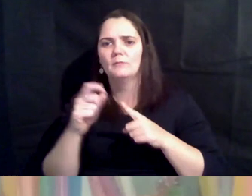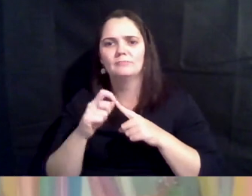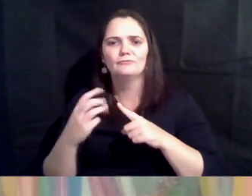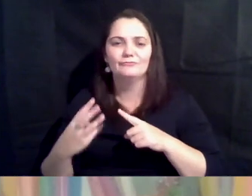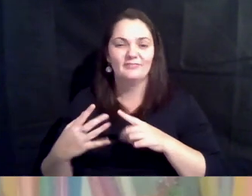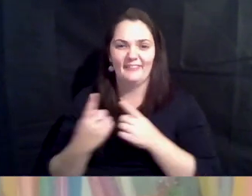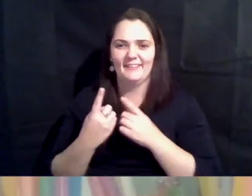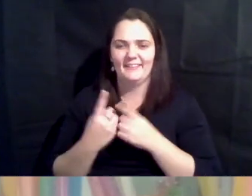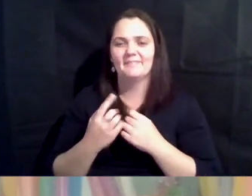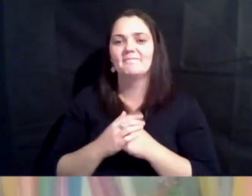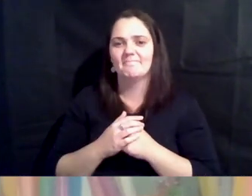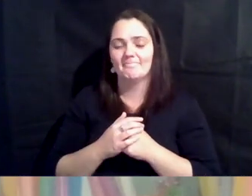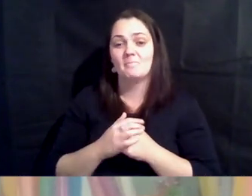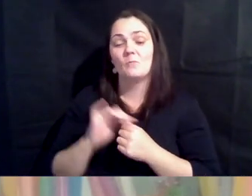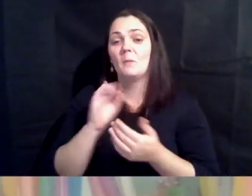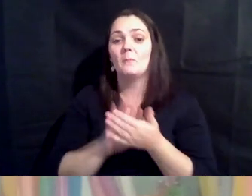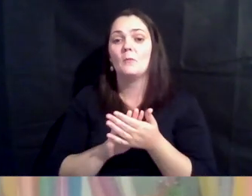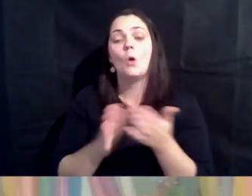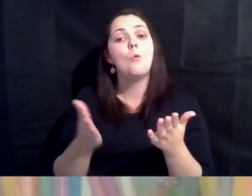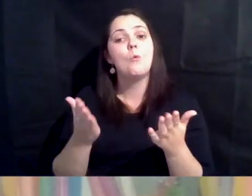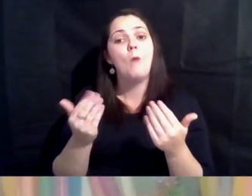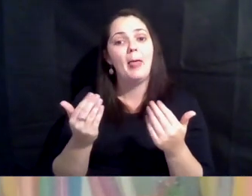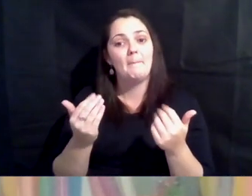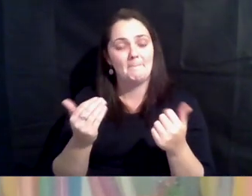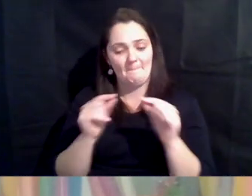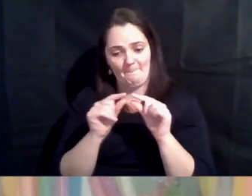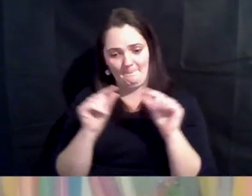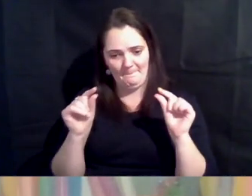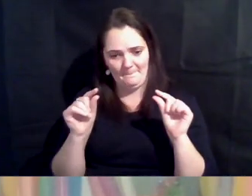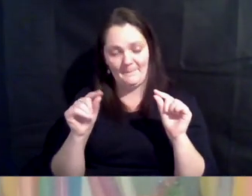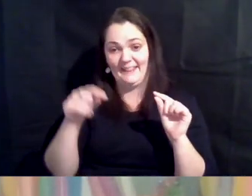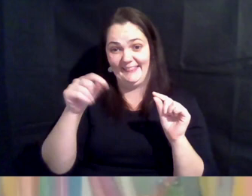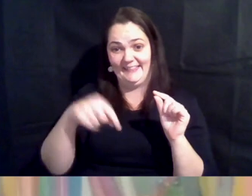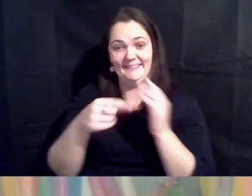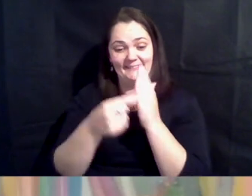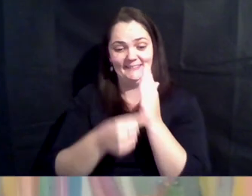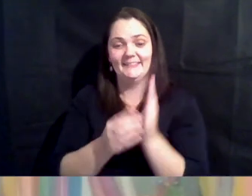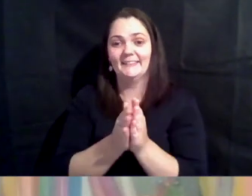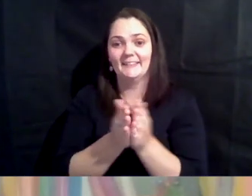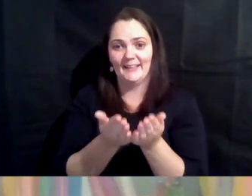Welcome. In this zine, you will find...